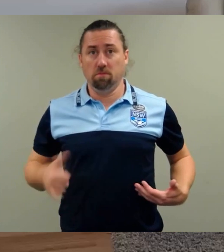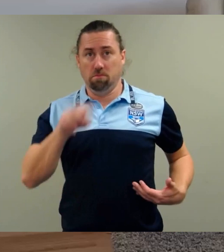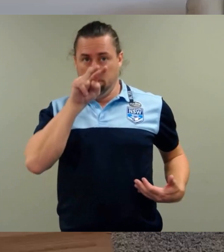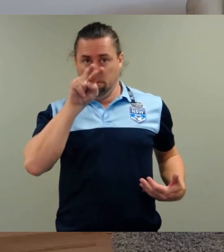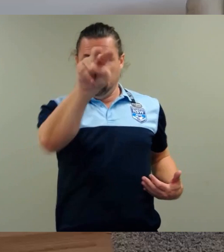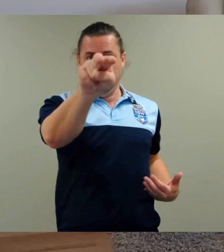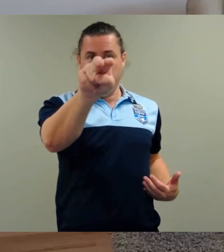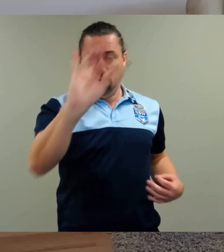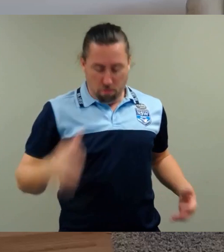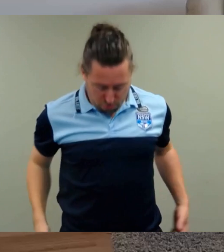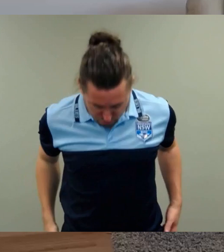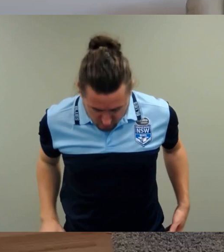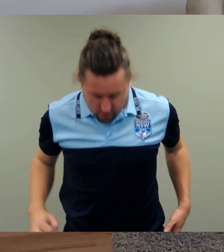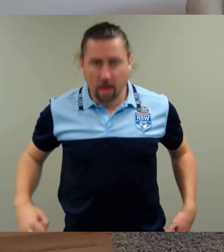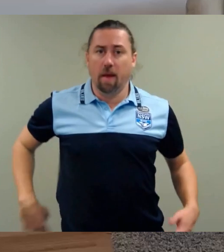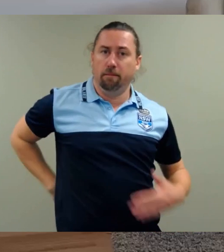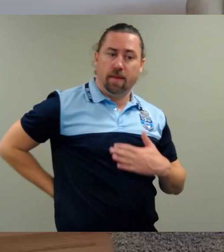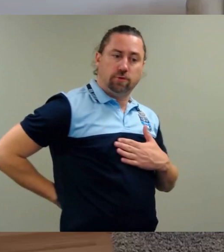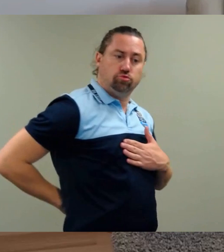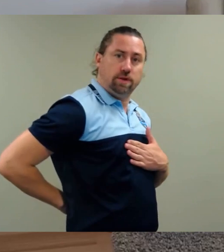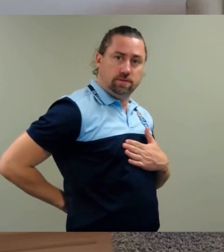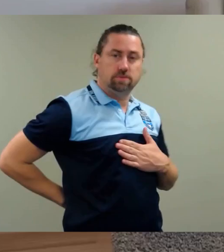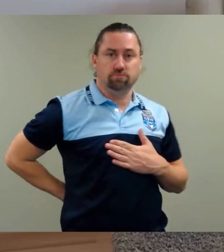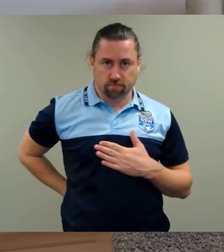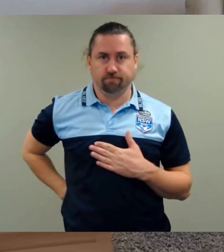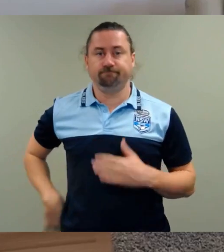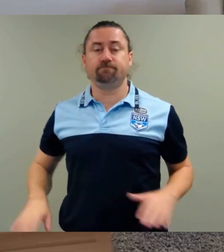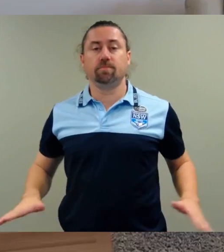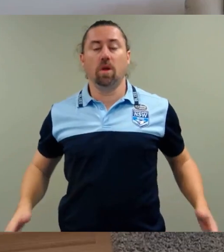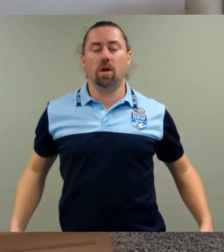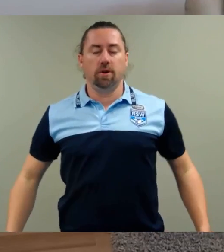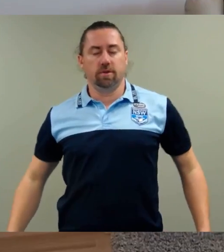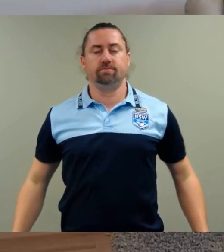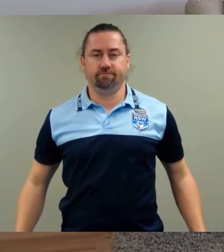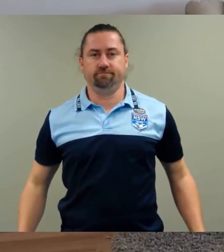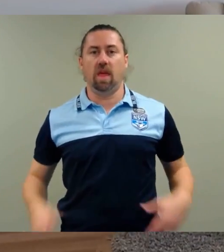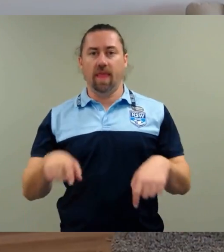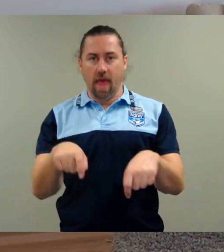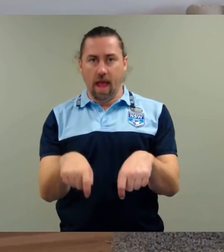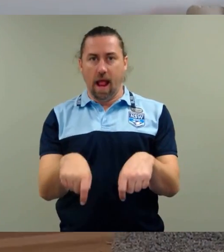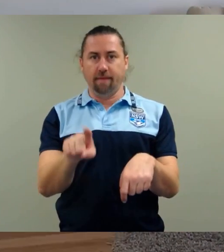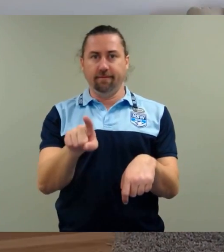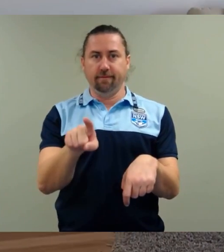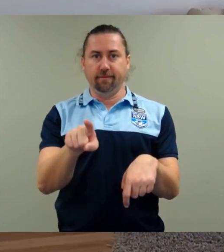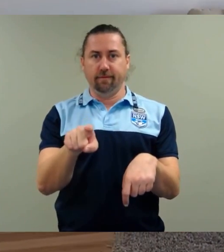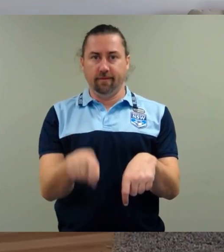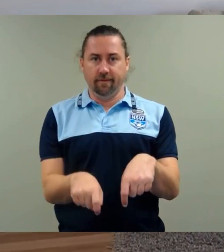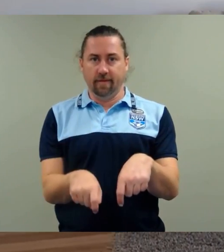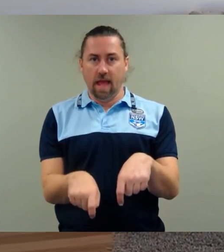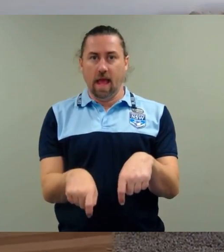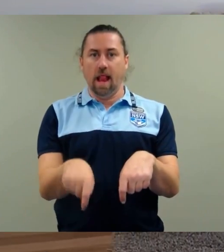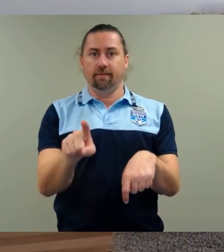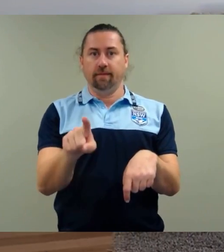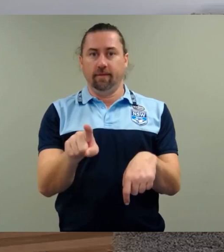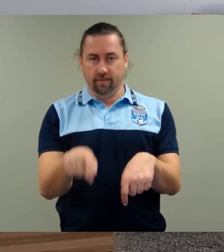head up and facing forward, straight back. Lift your foot just off the floor while you extend and straighten your right